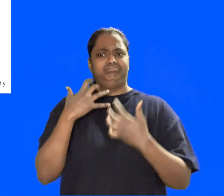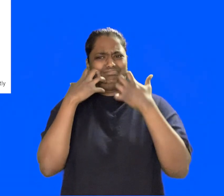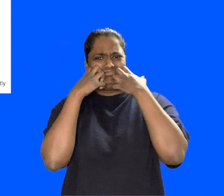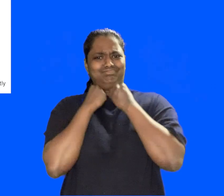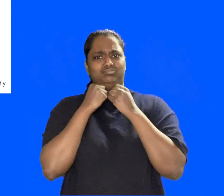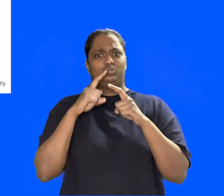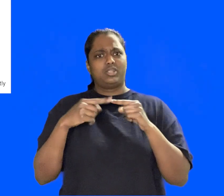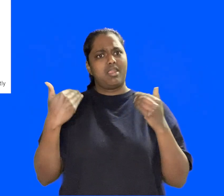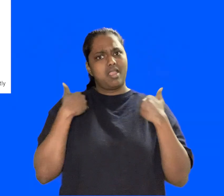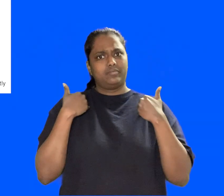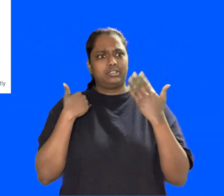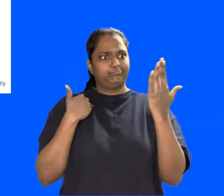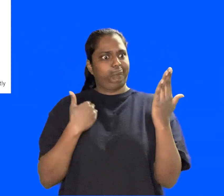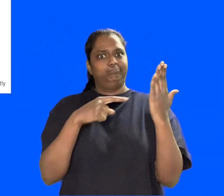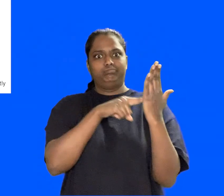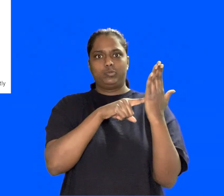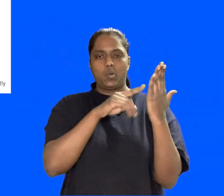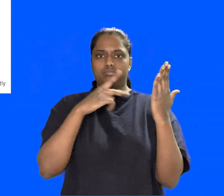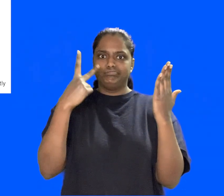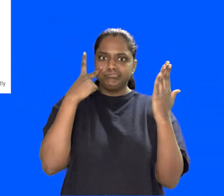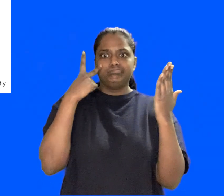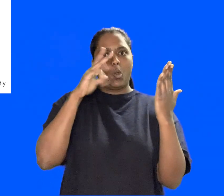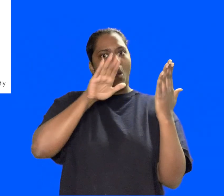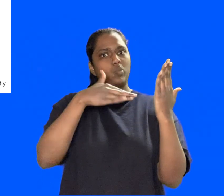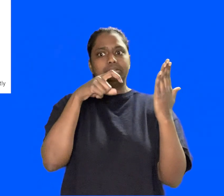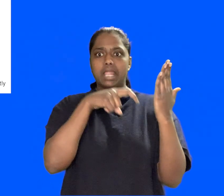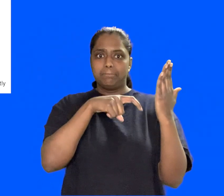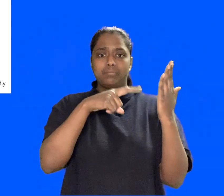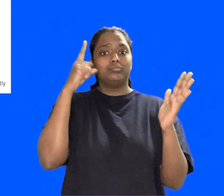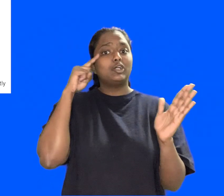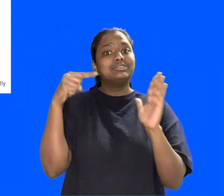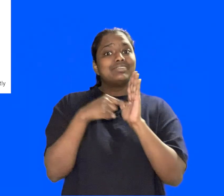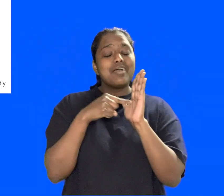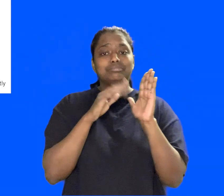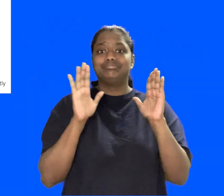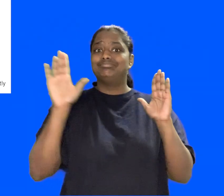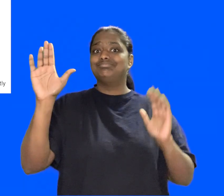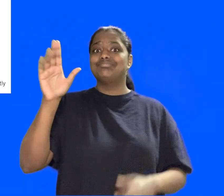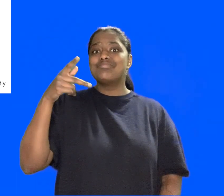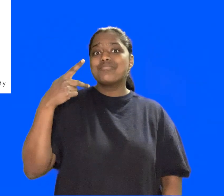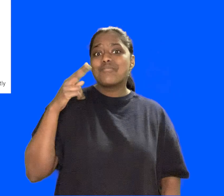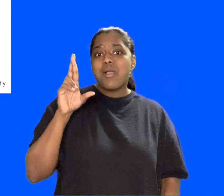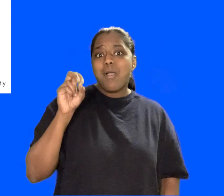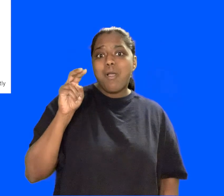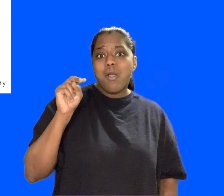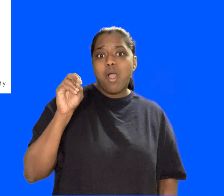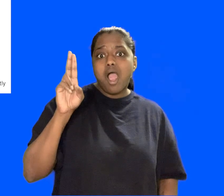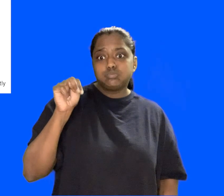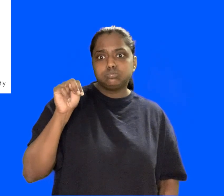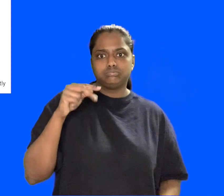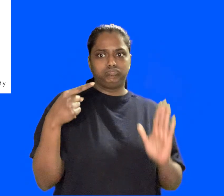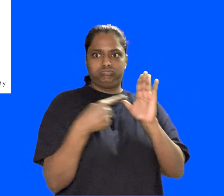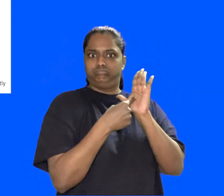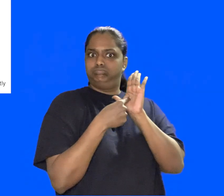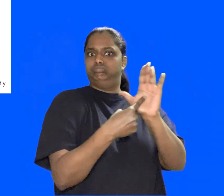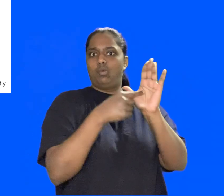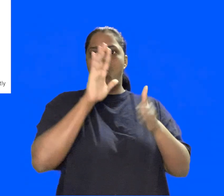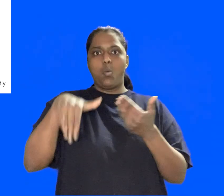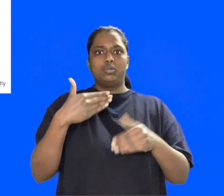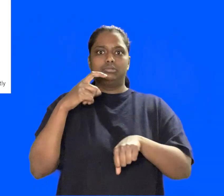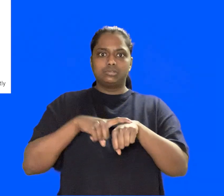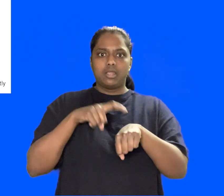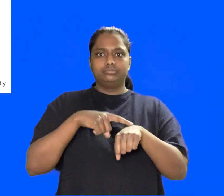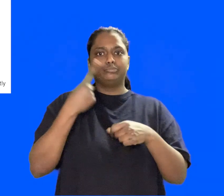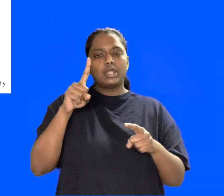other artist. They didn't want to have to go back and forth. And we also received important feedback on the nuances of words in the